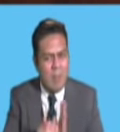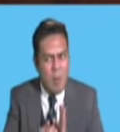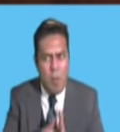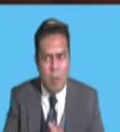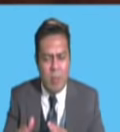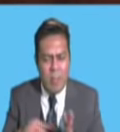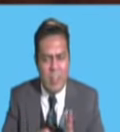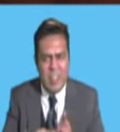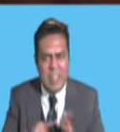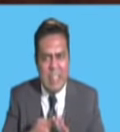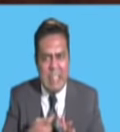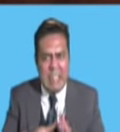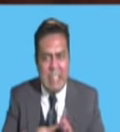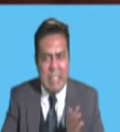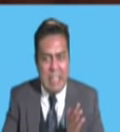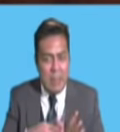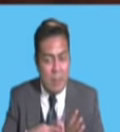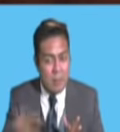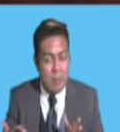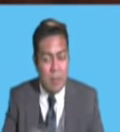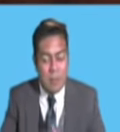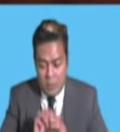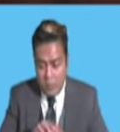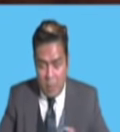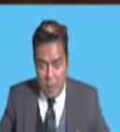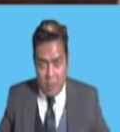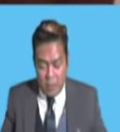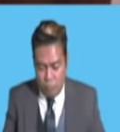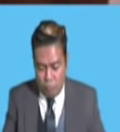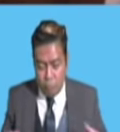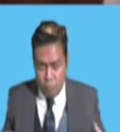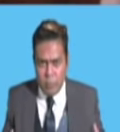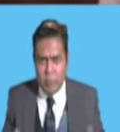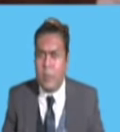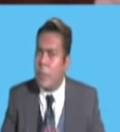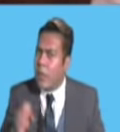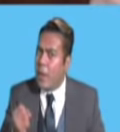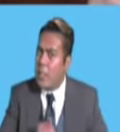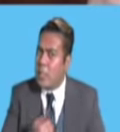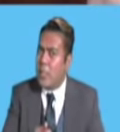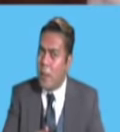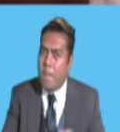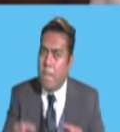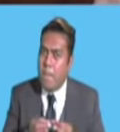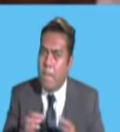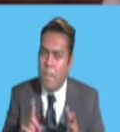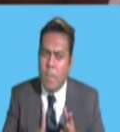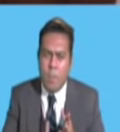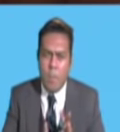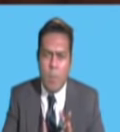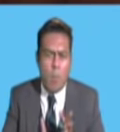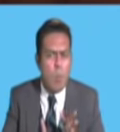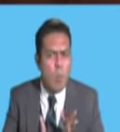Tikina and Village Council Section 28 has expanded to the extent that they are assisting border control with reporting